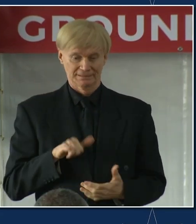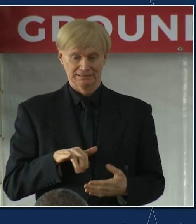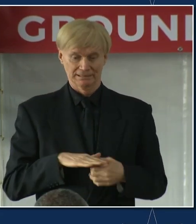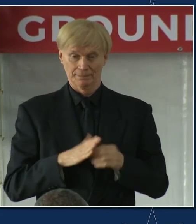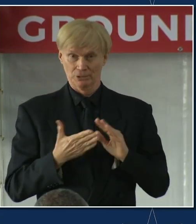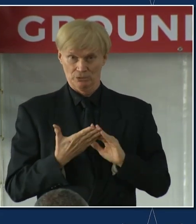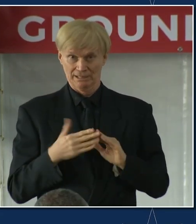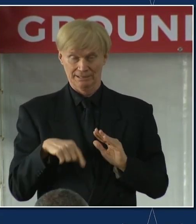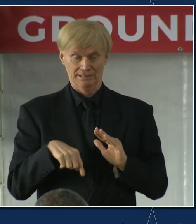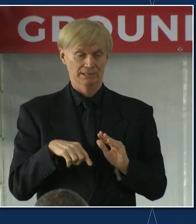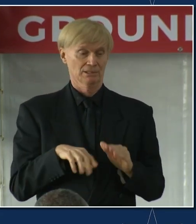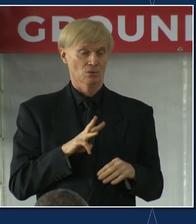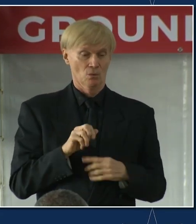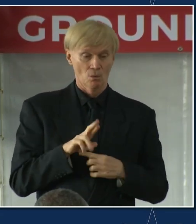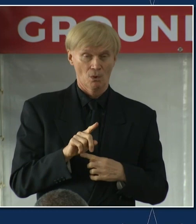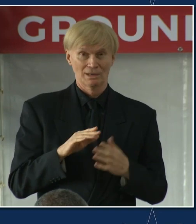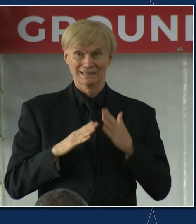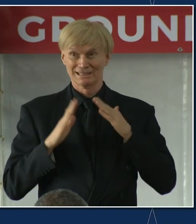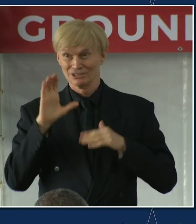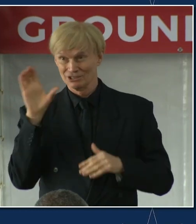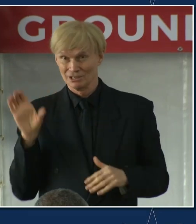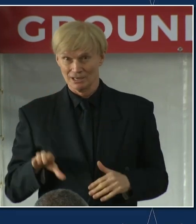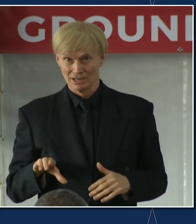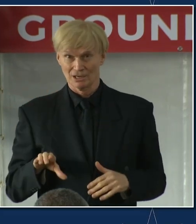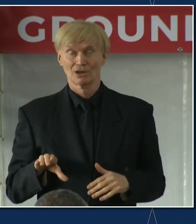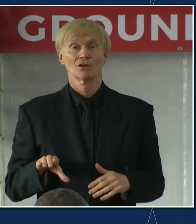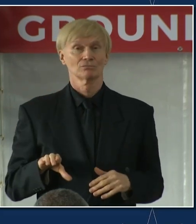ward, this city needs you.